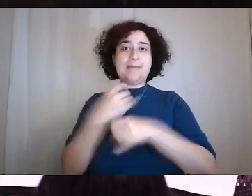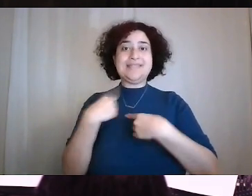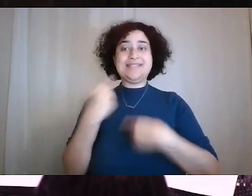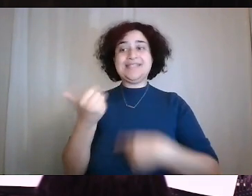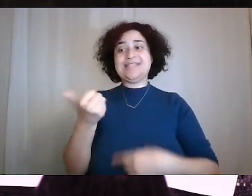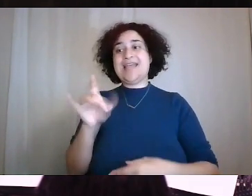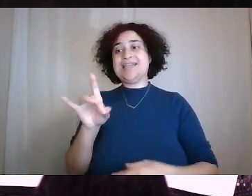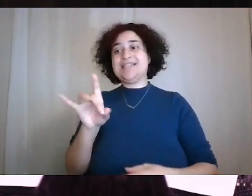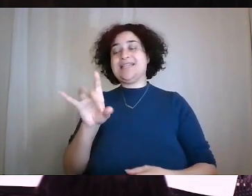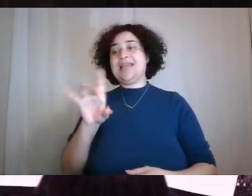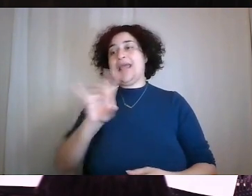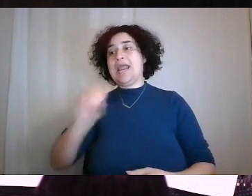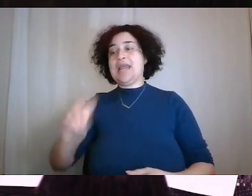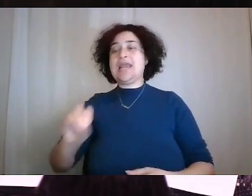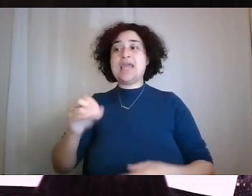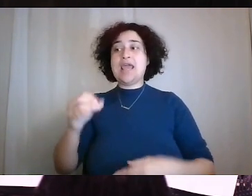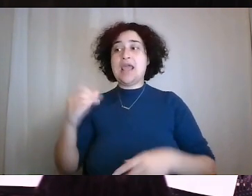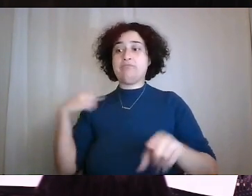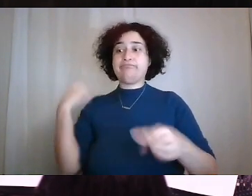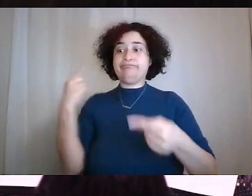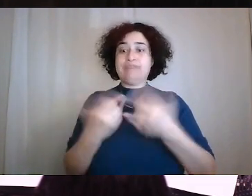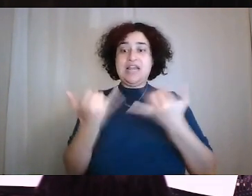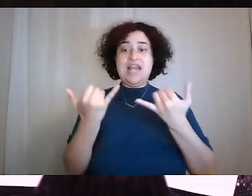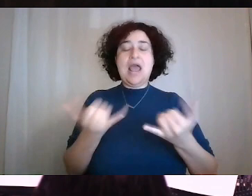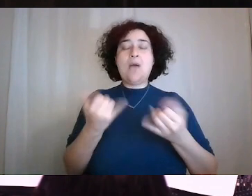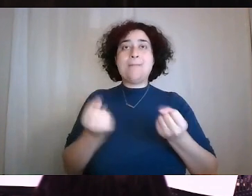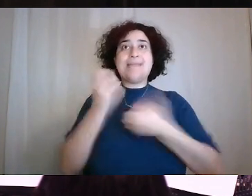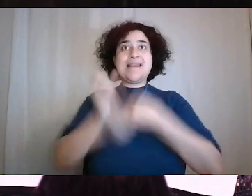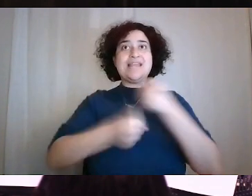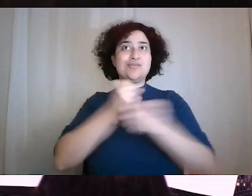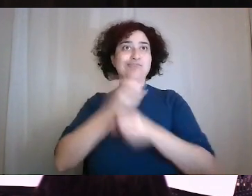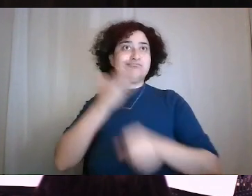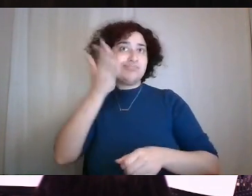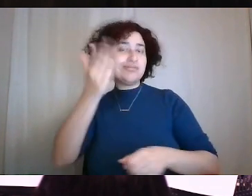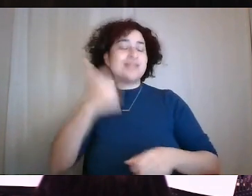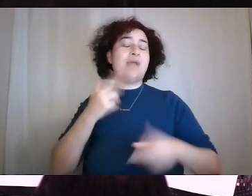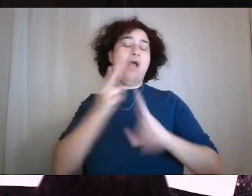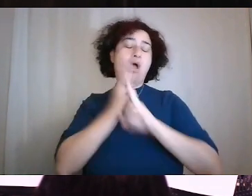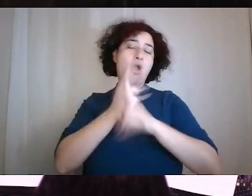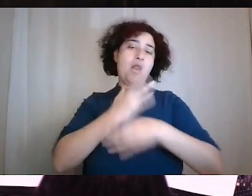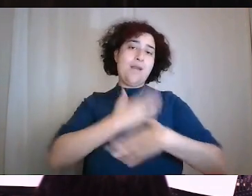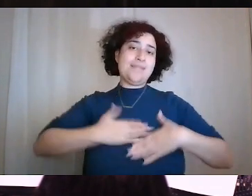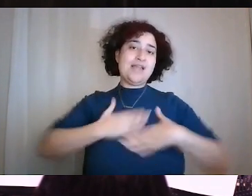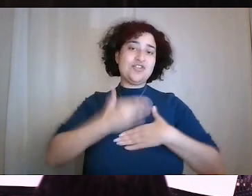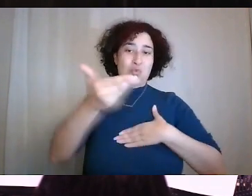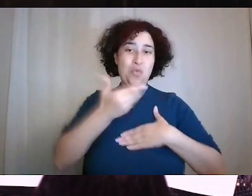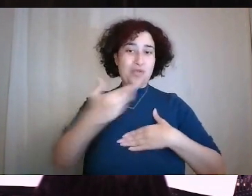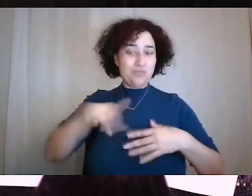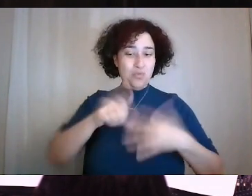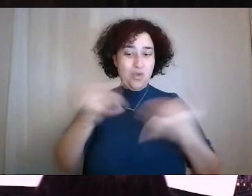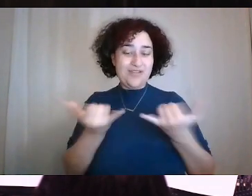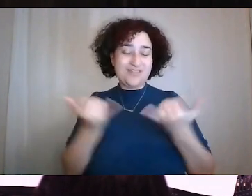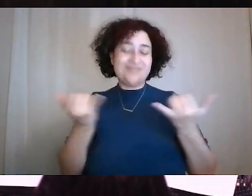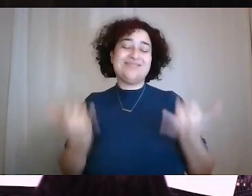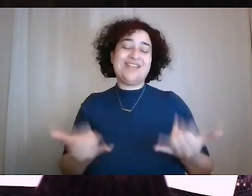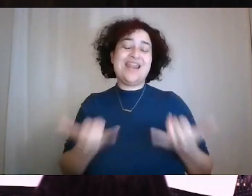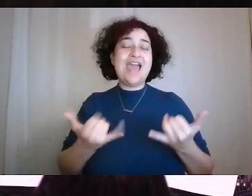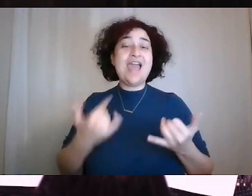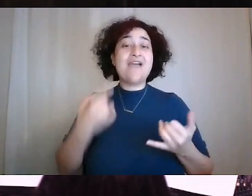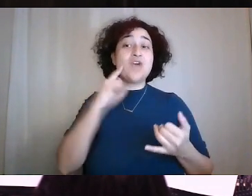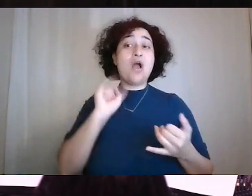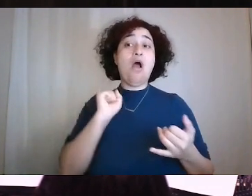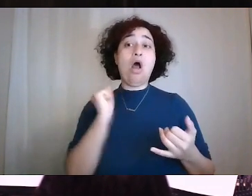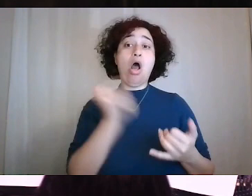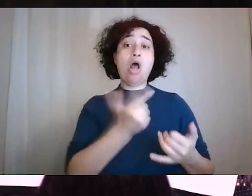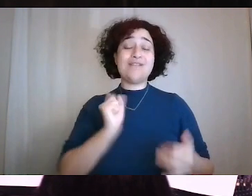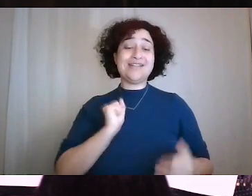many years into the future, it's my great honor and pleasure to welcome you all here today on behalf of all of our faculty, staff, students,